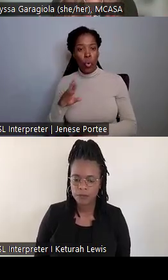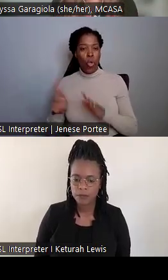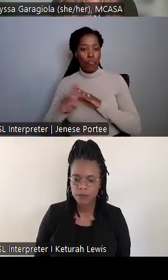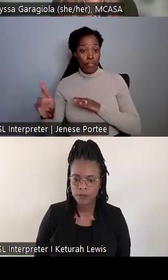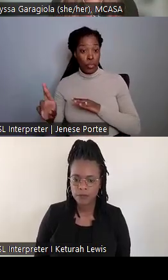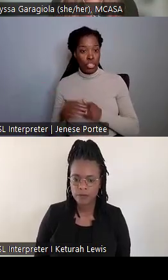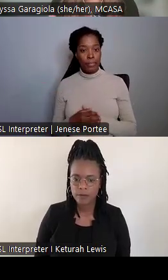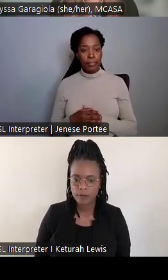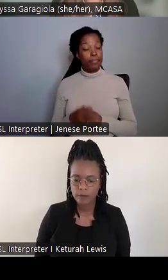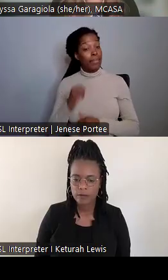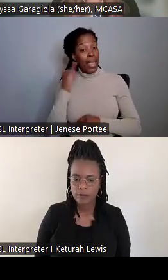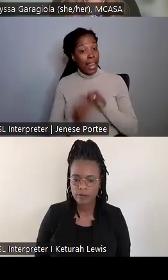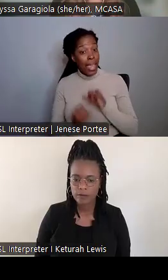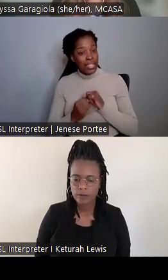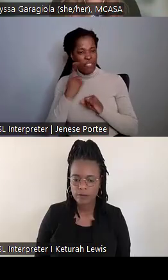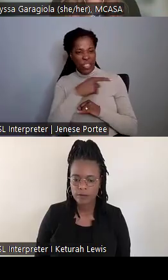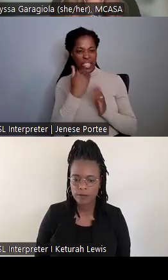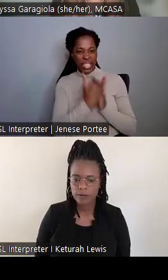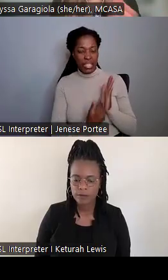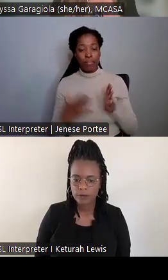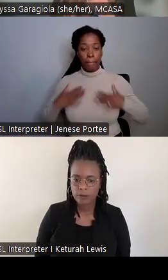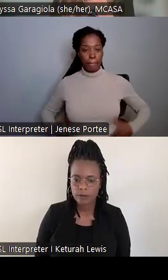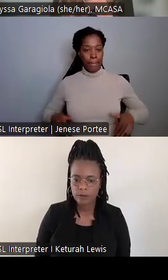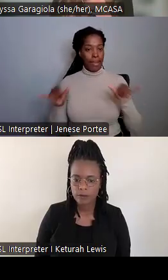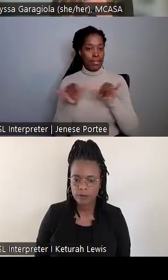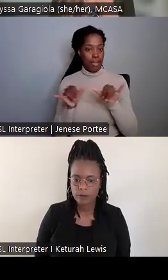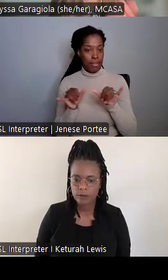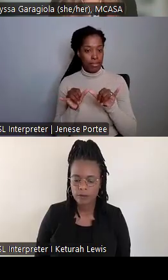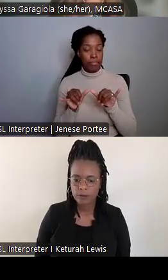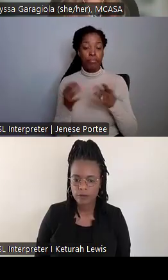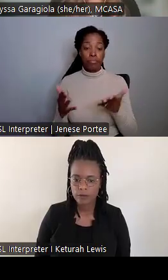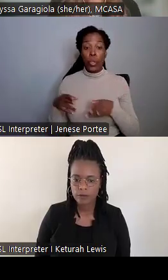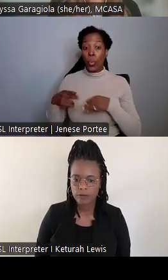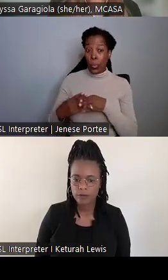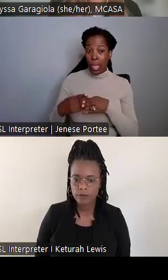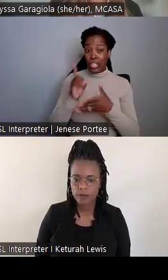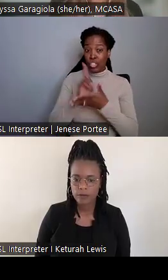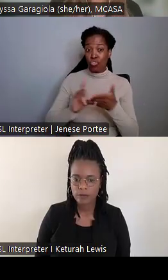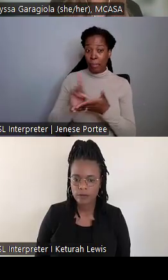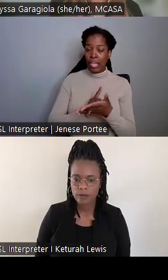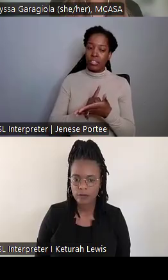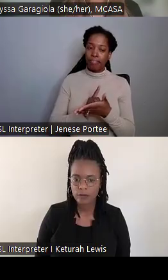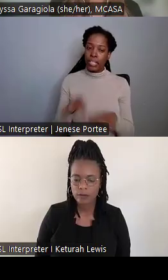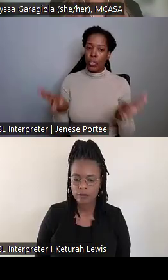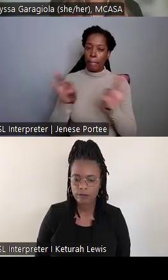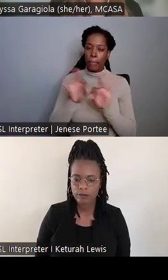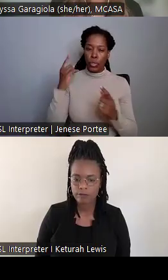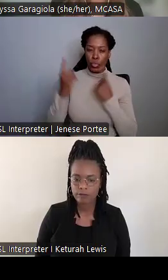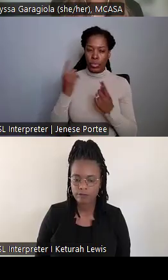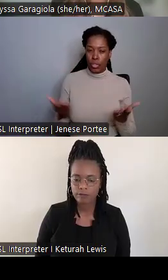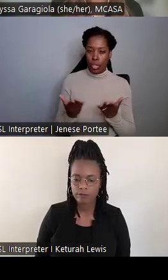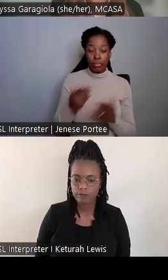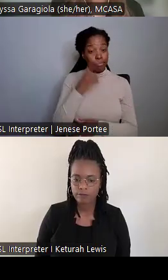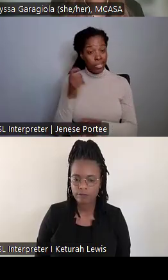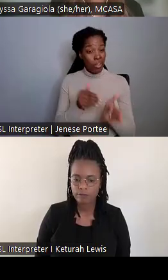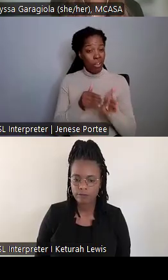And lastly, for this list, body size. So weight discrimination is important to consider here because it's often